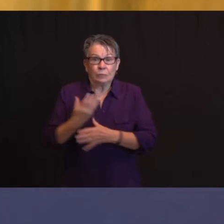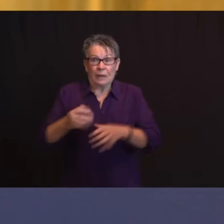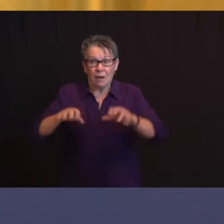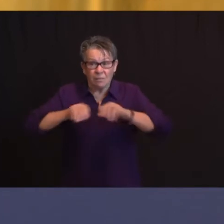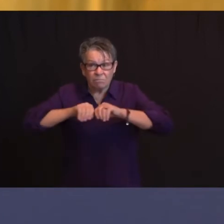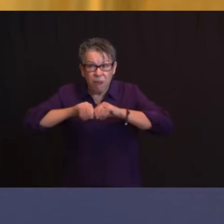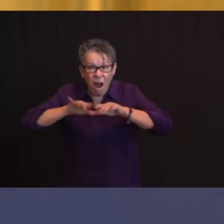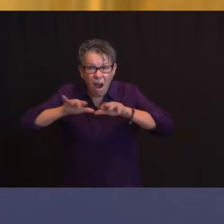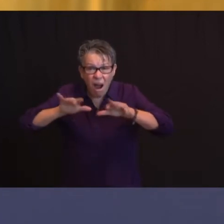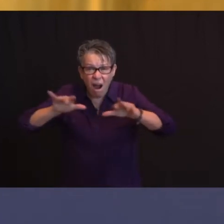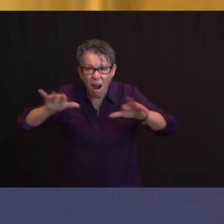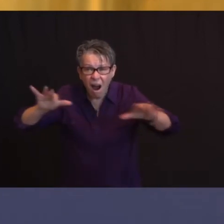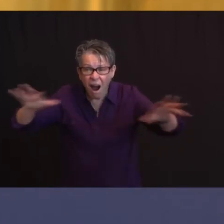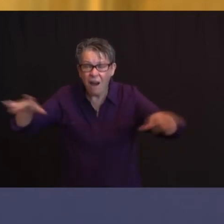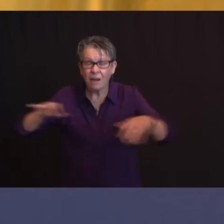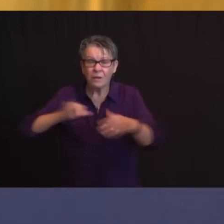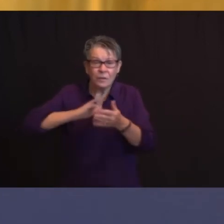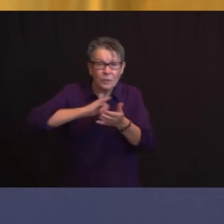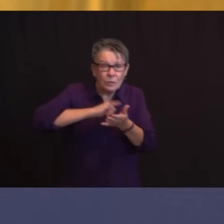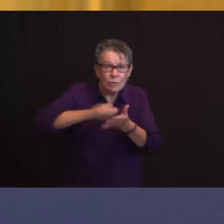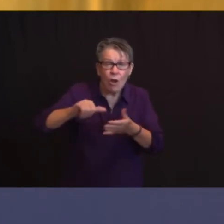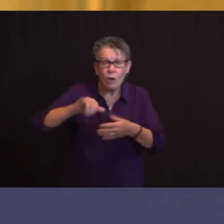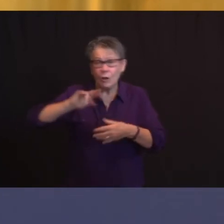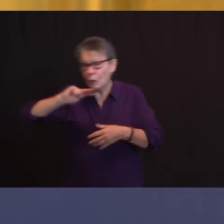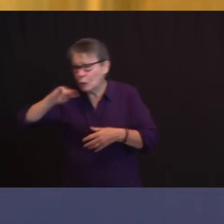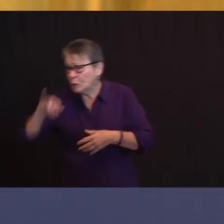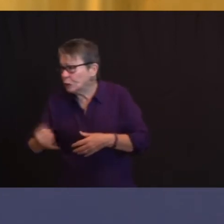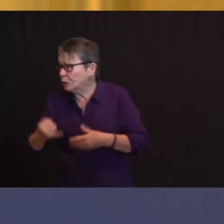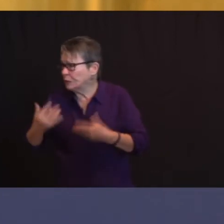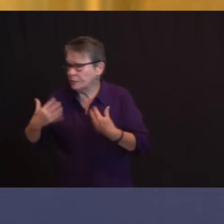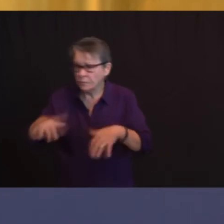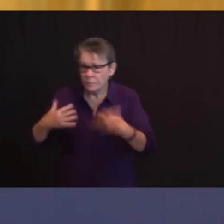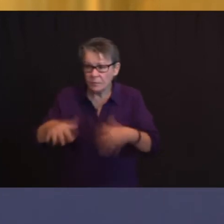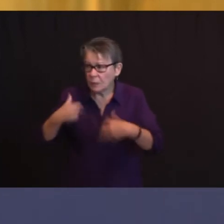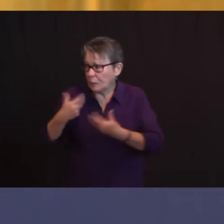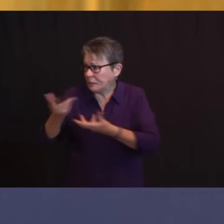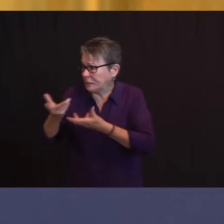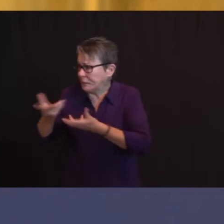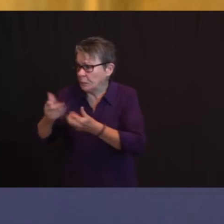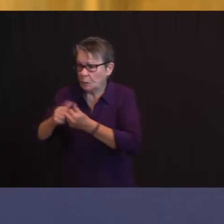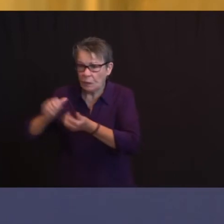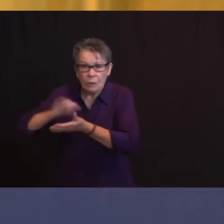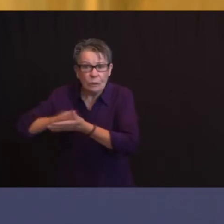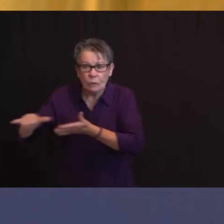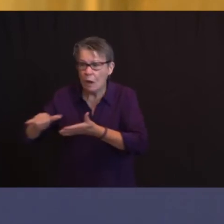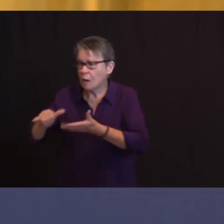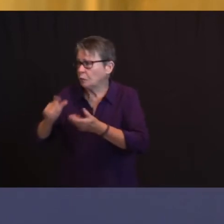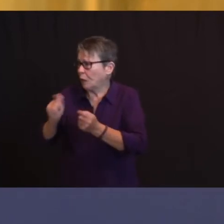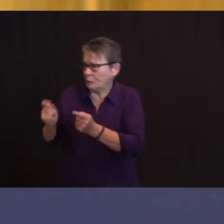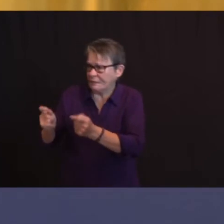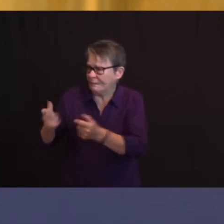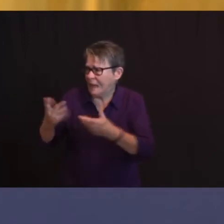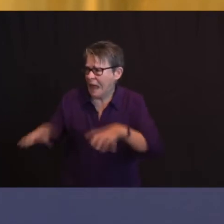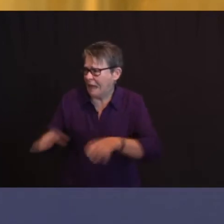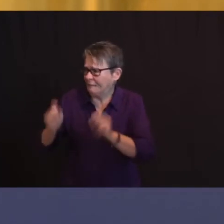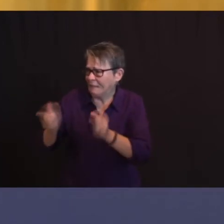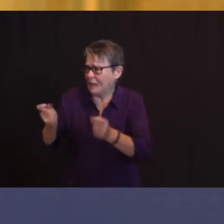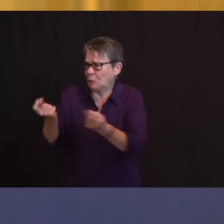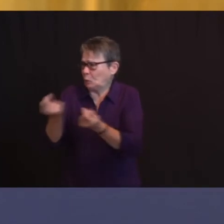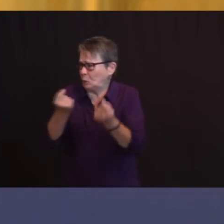country, and in fact, based on decisions that we took together with licensures, other parts of the world, who were able to then come in and